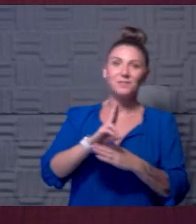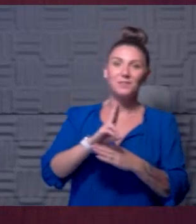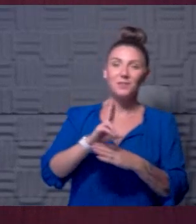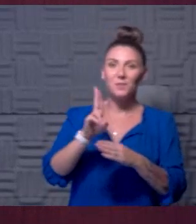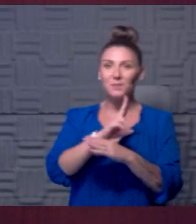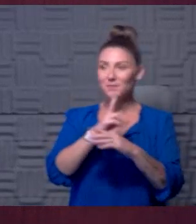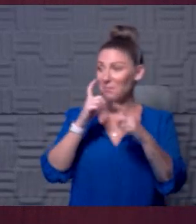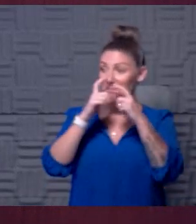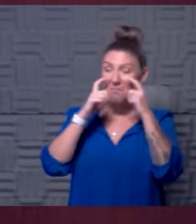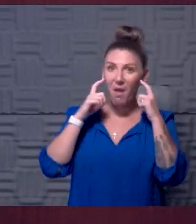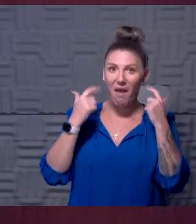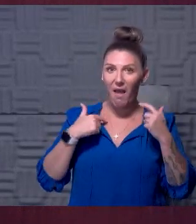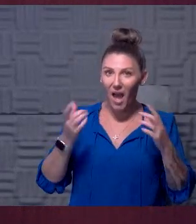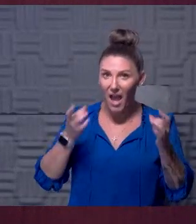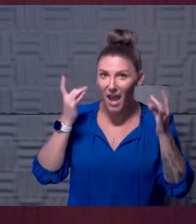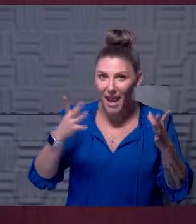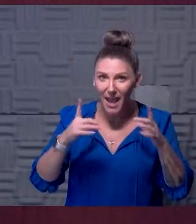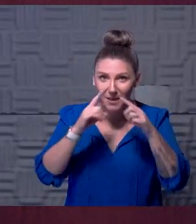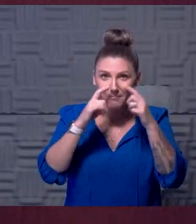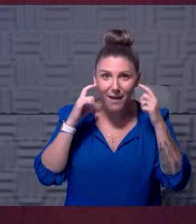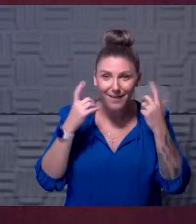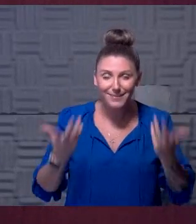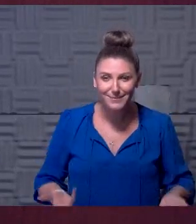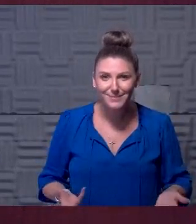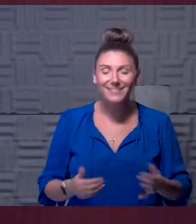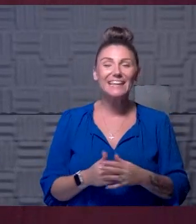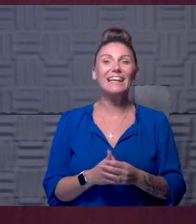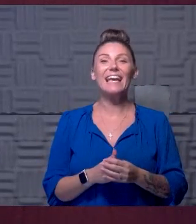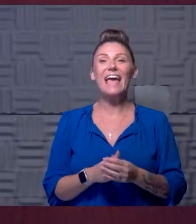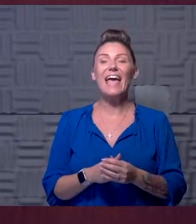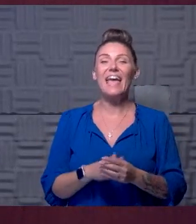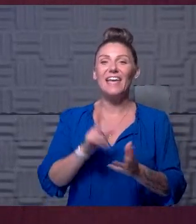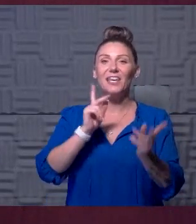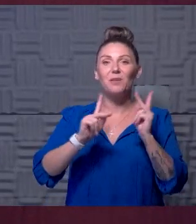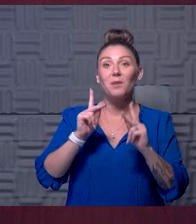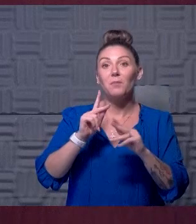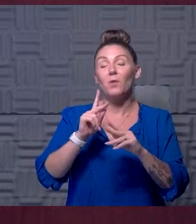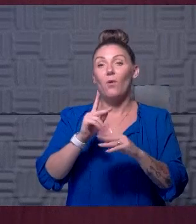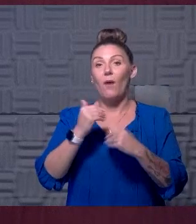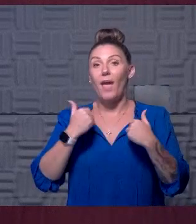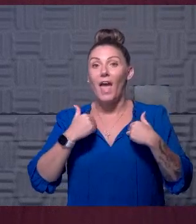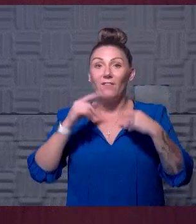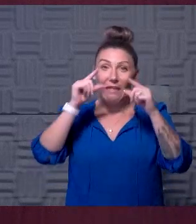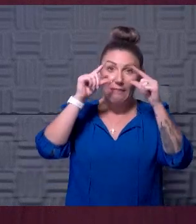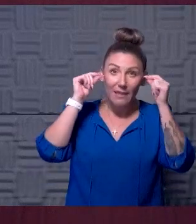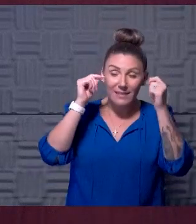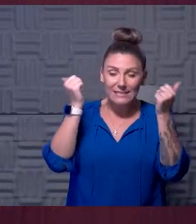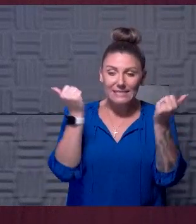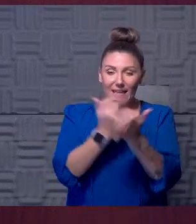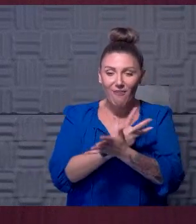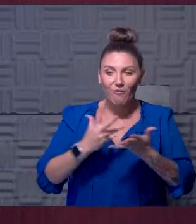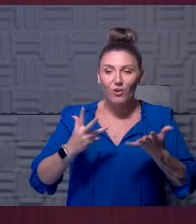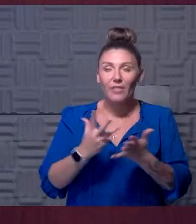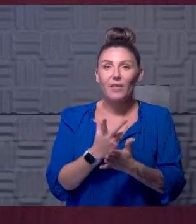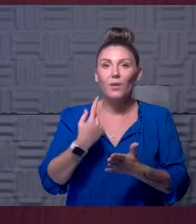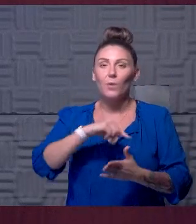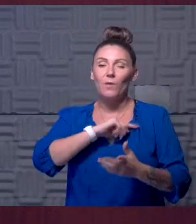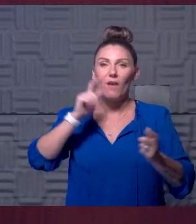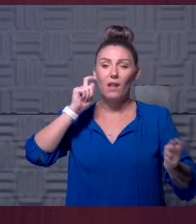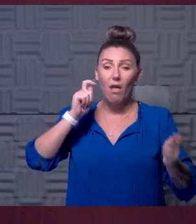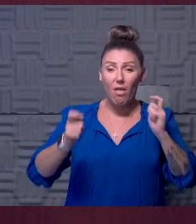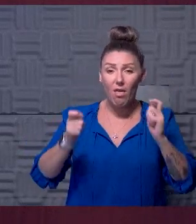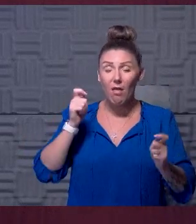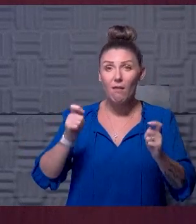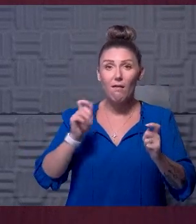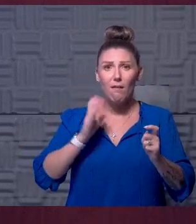I hate them. And I'm sure, you know, as people that wear glasses and everything else, that we have had to alter our life.